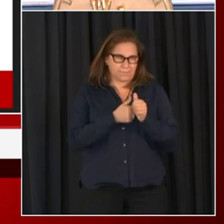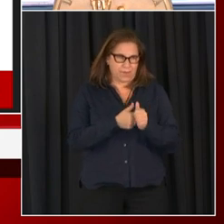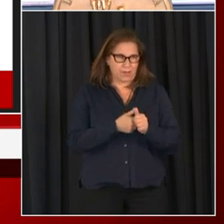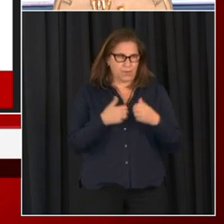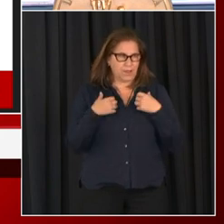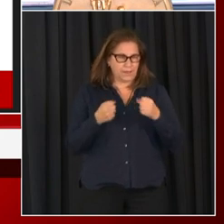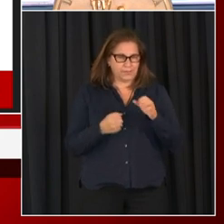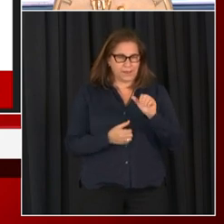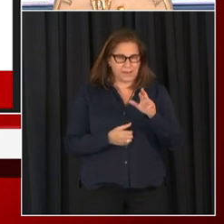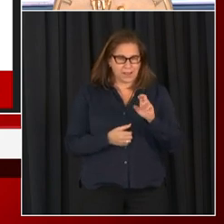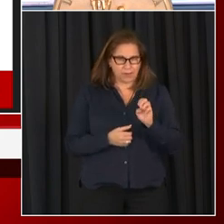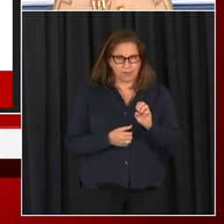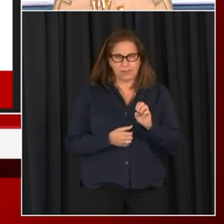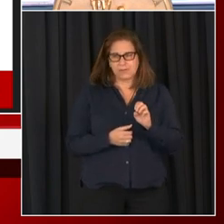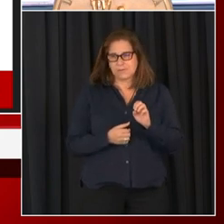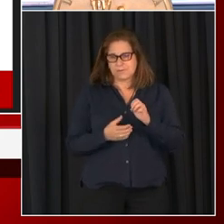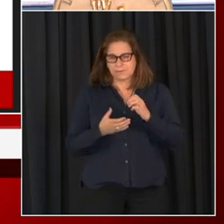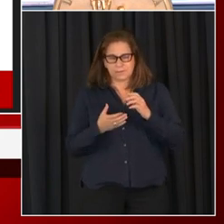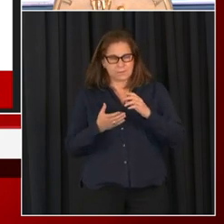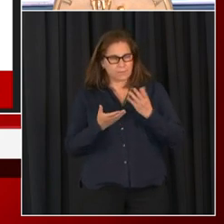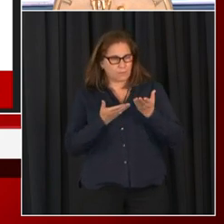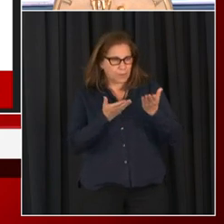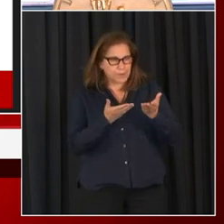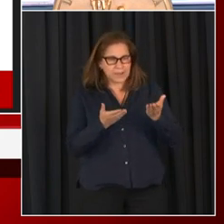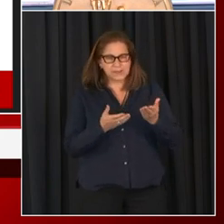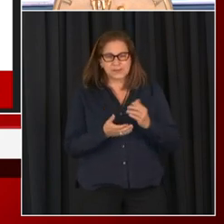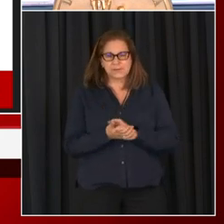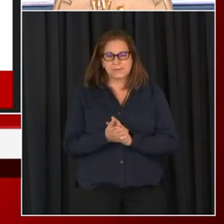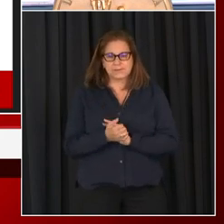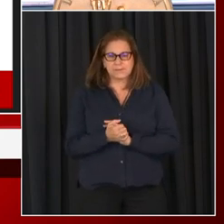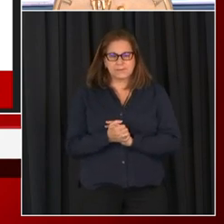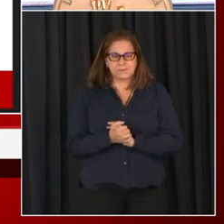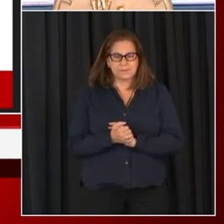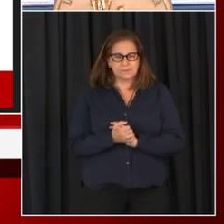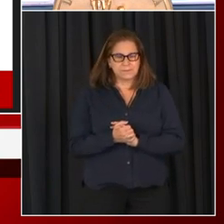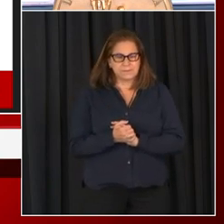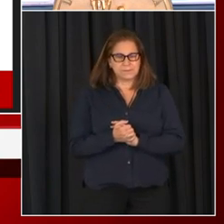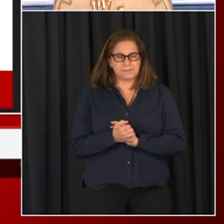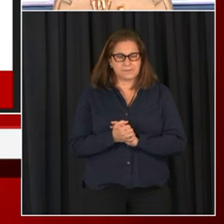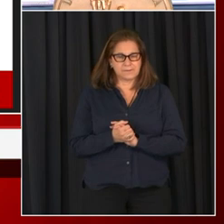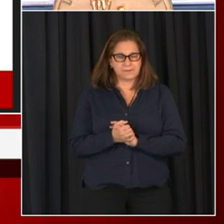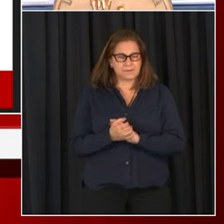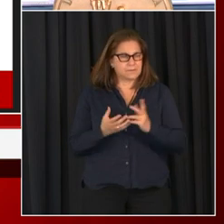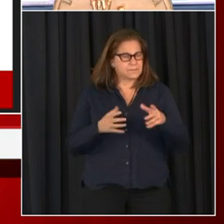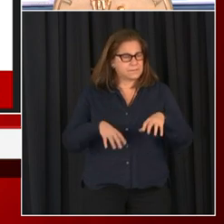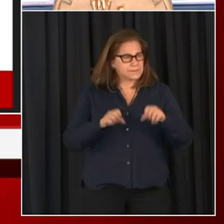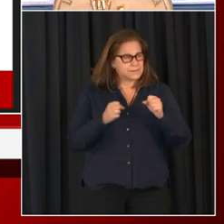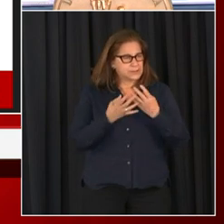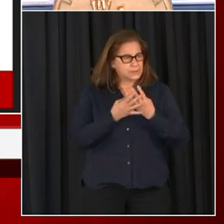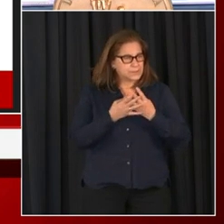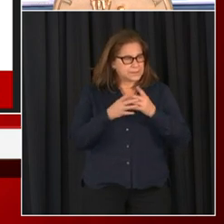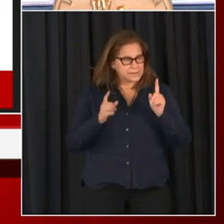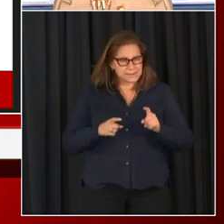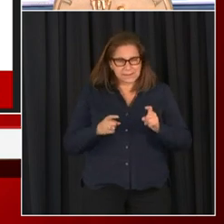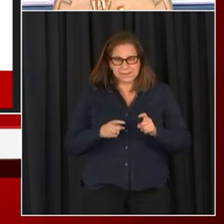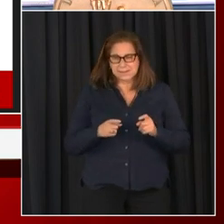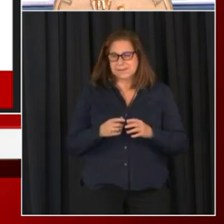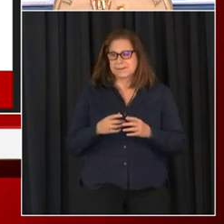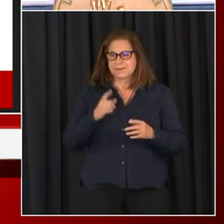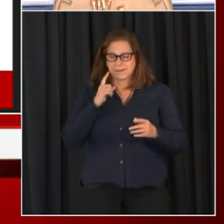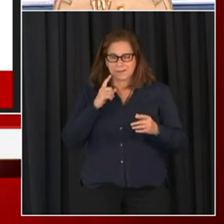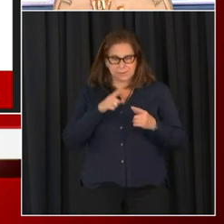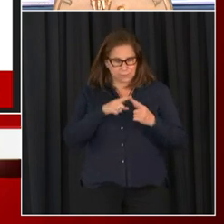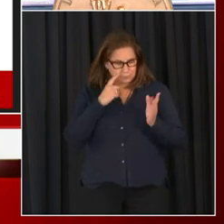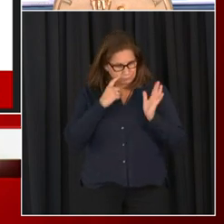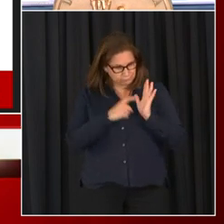to date on their screenings for breast cancer. I also want to make you aware of Project WISH,